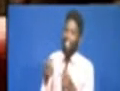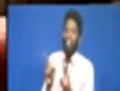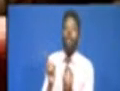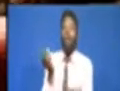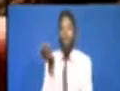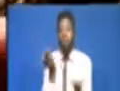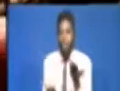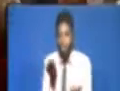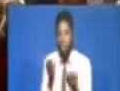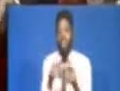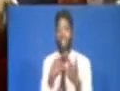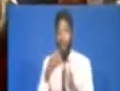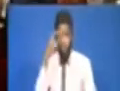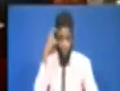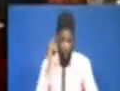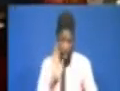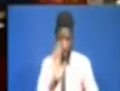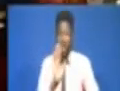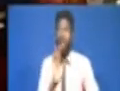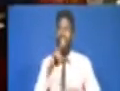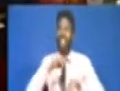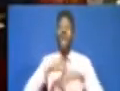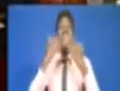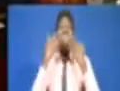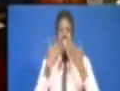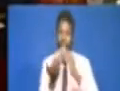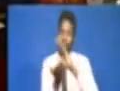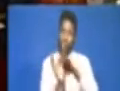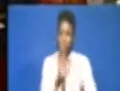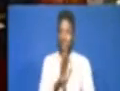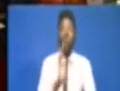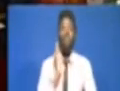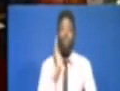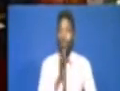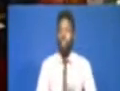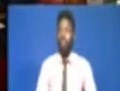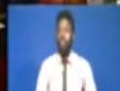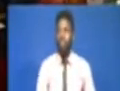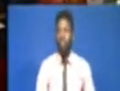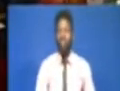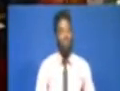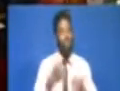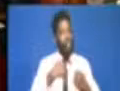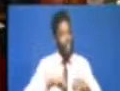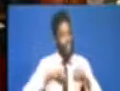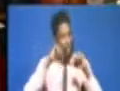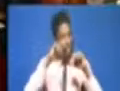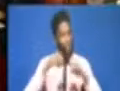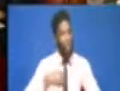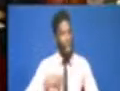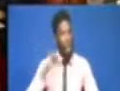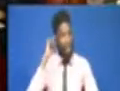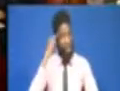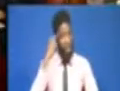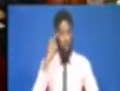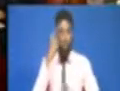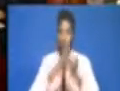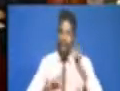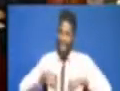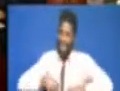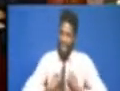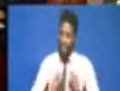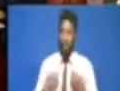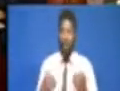your originals at the end of the proceedings. The Chairman, I think what I have are my